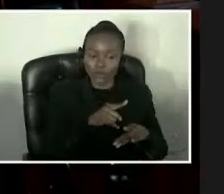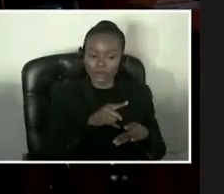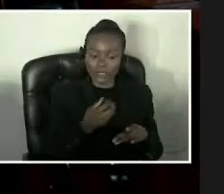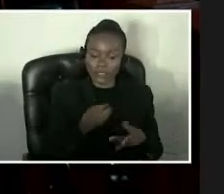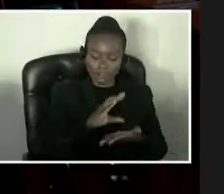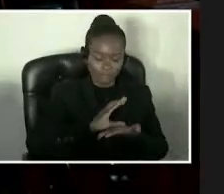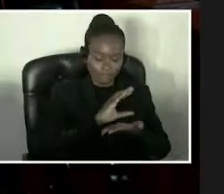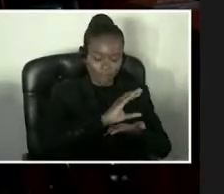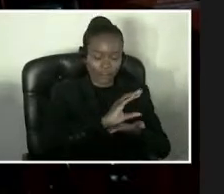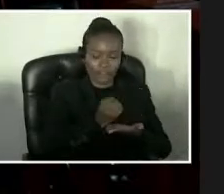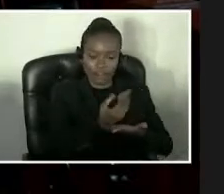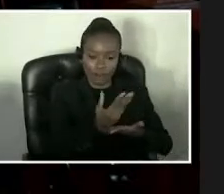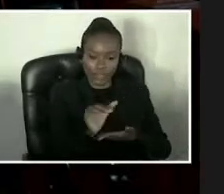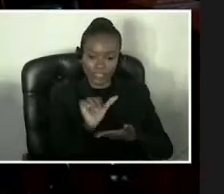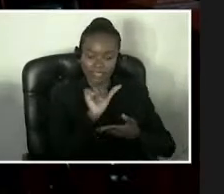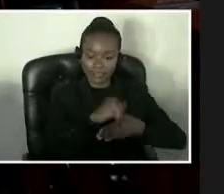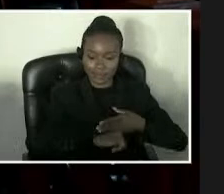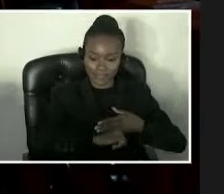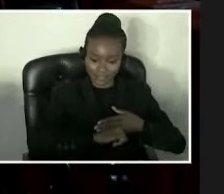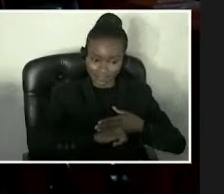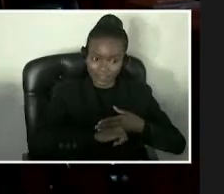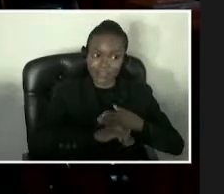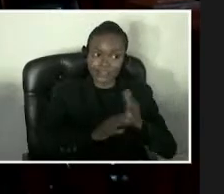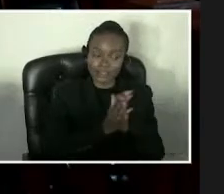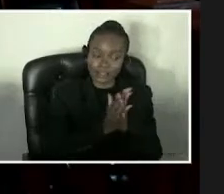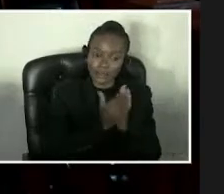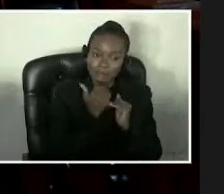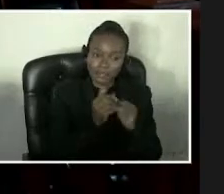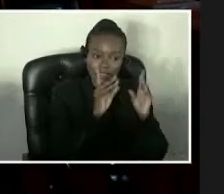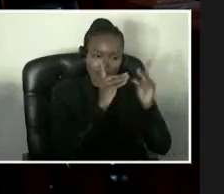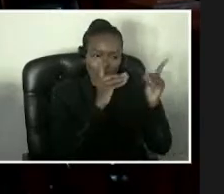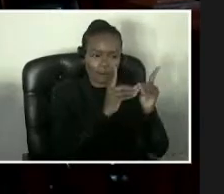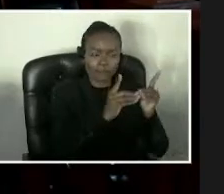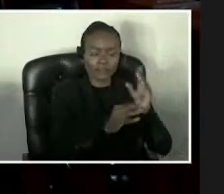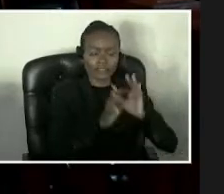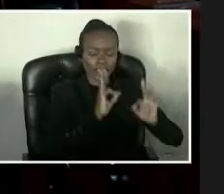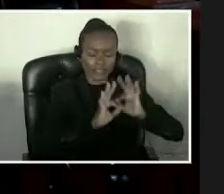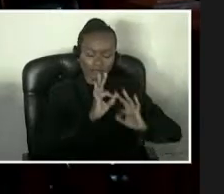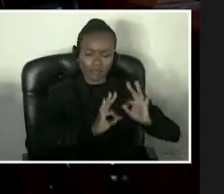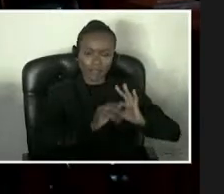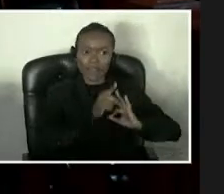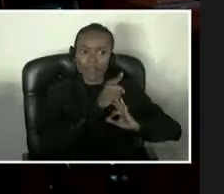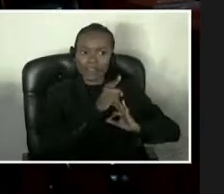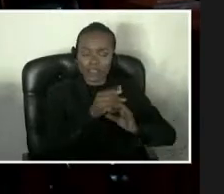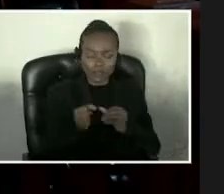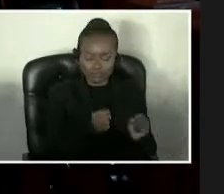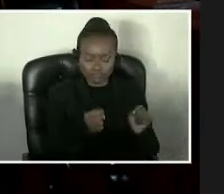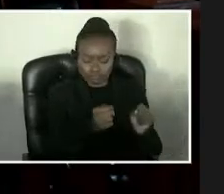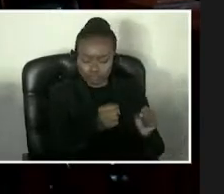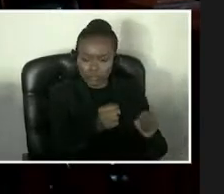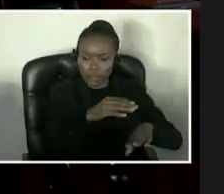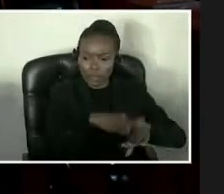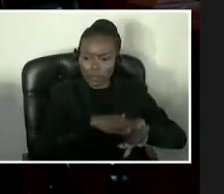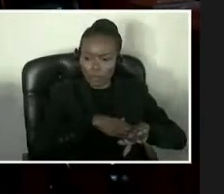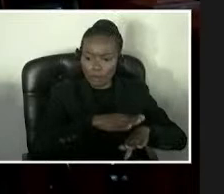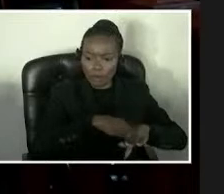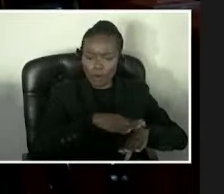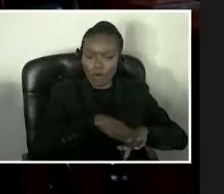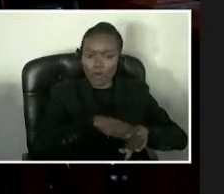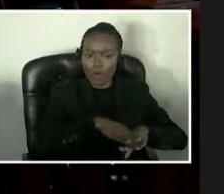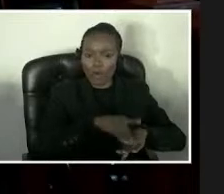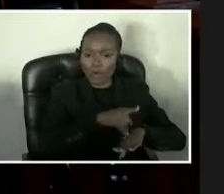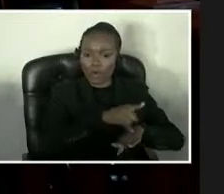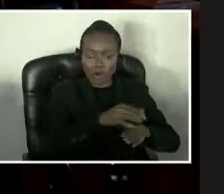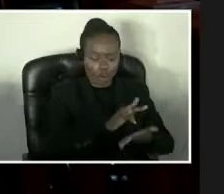the department must explain to us on the methodology how are they going to ensure other possibilities they have to sustain this